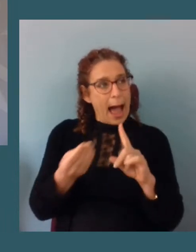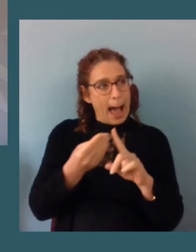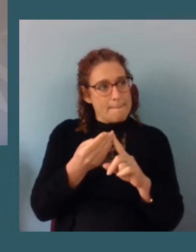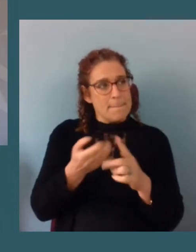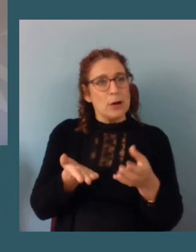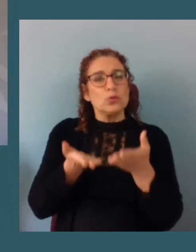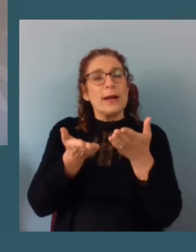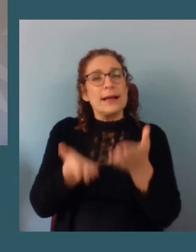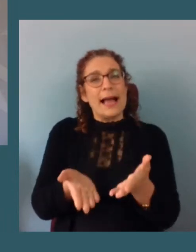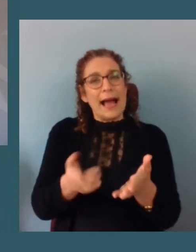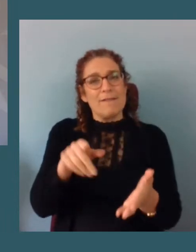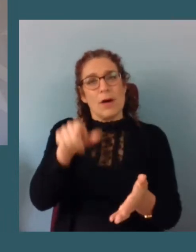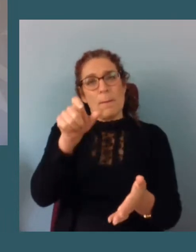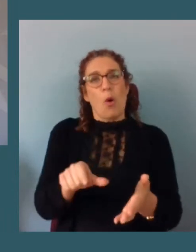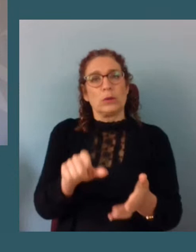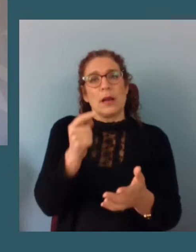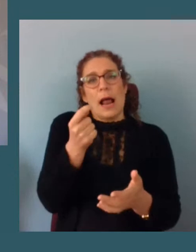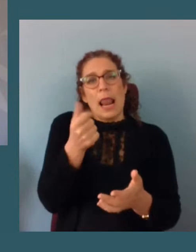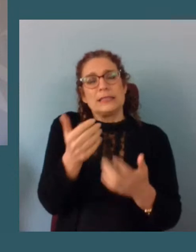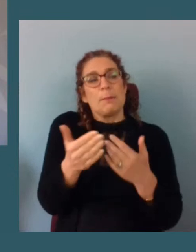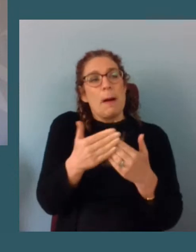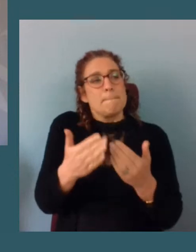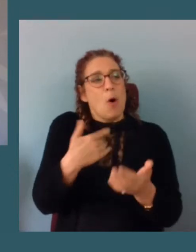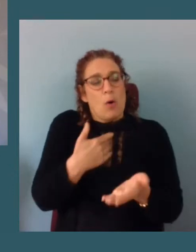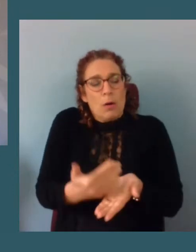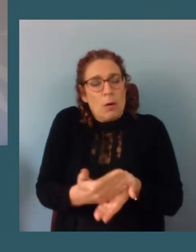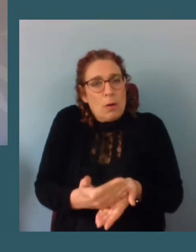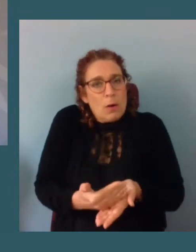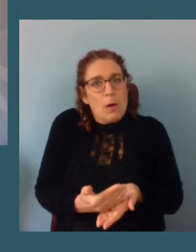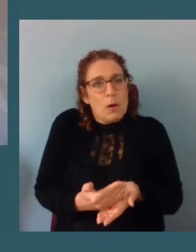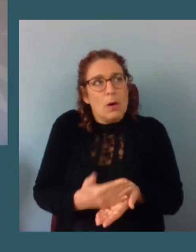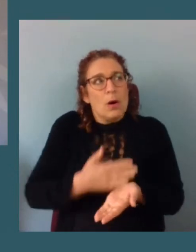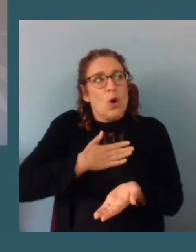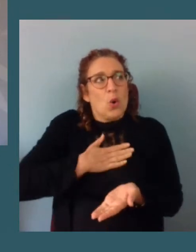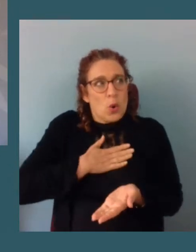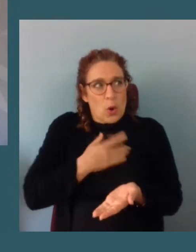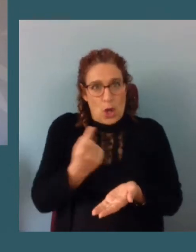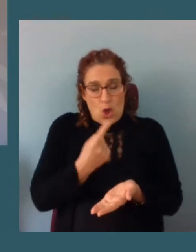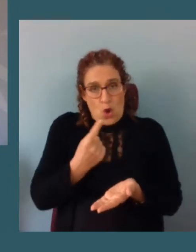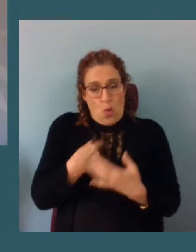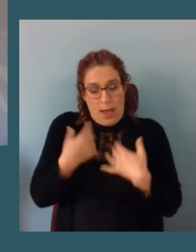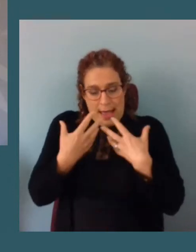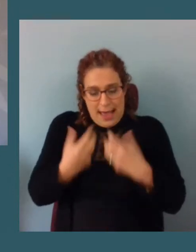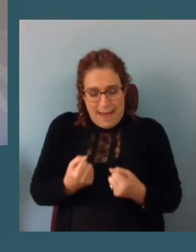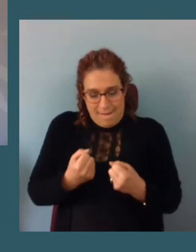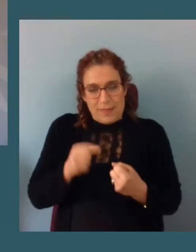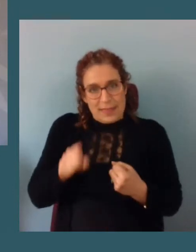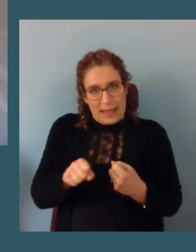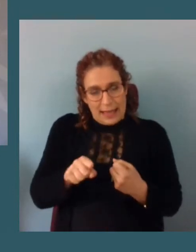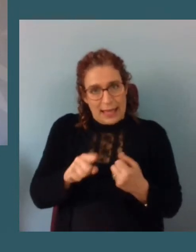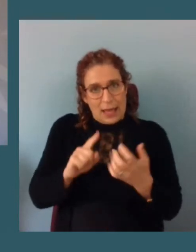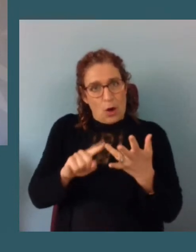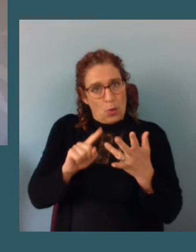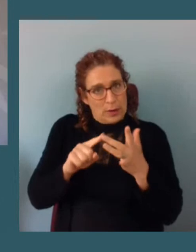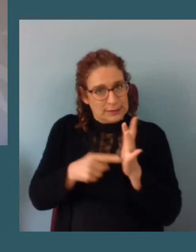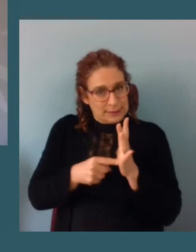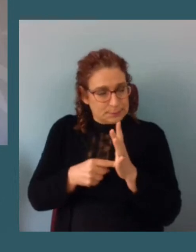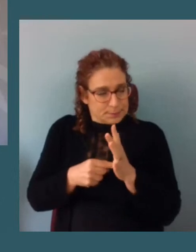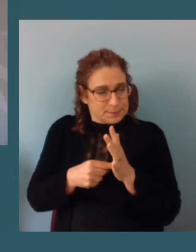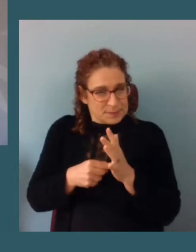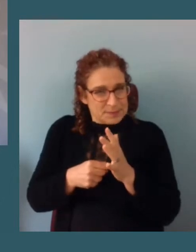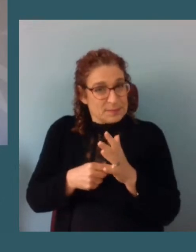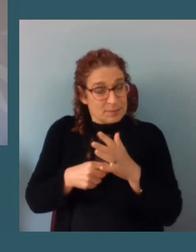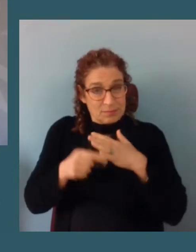more security to the individuals who are receiving the immunotherapy. And what you've got to understand is that these